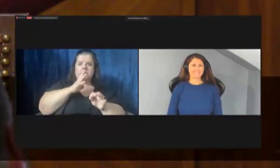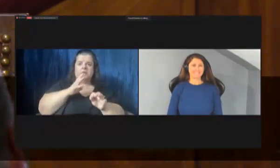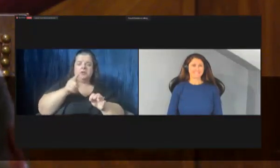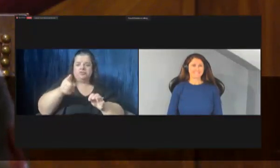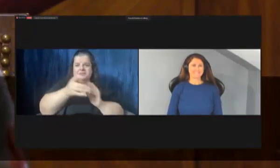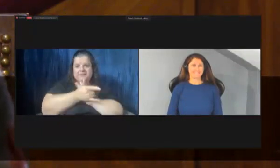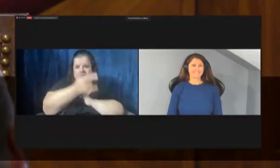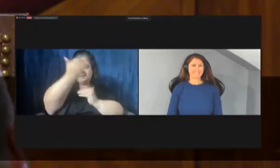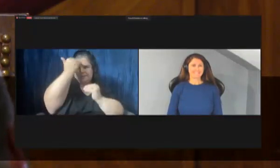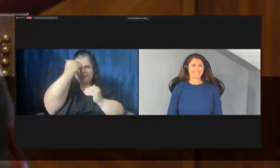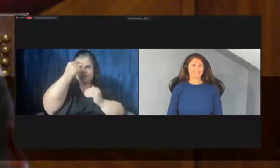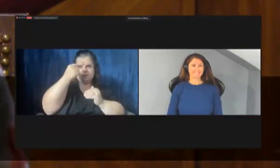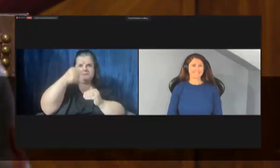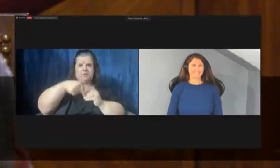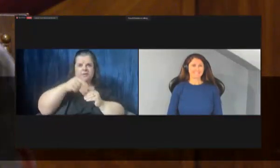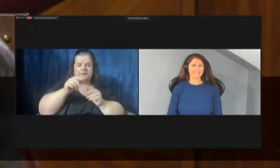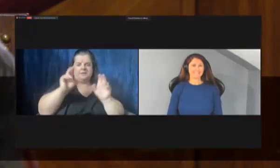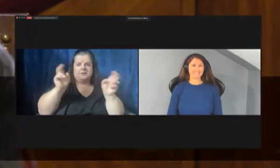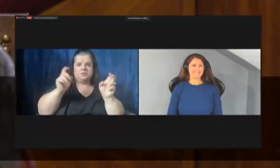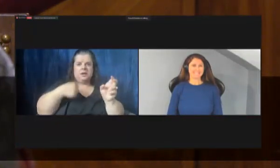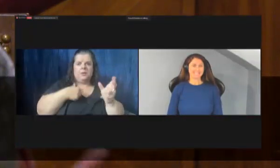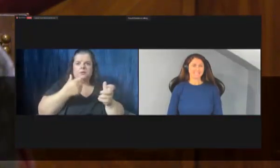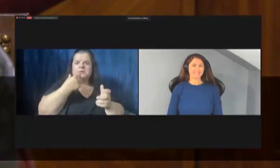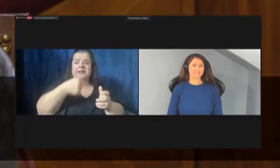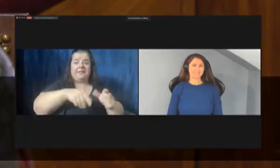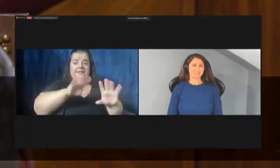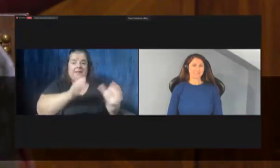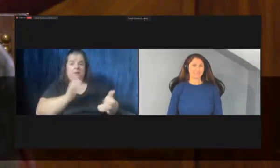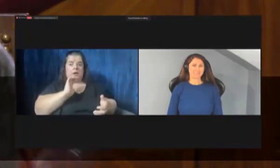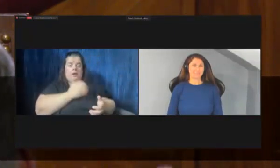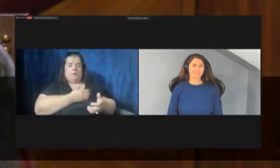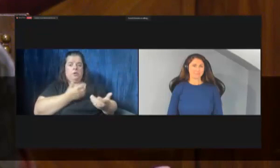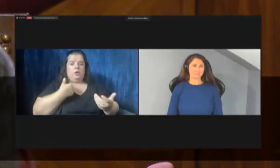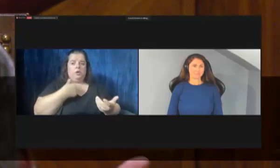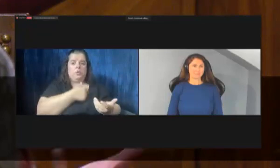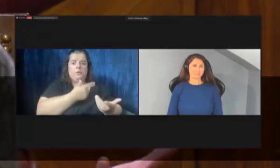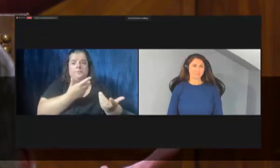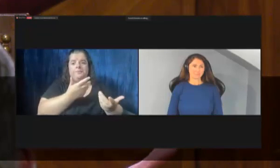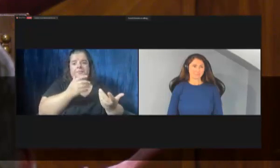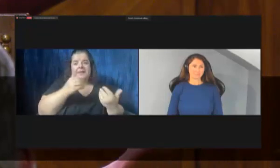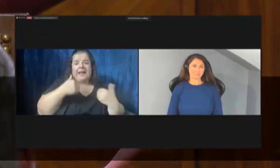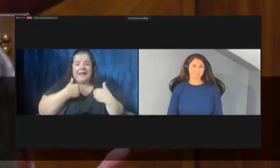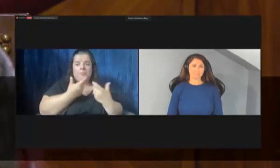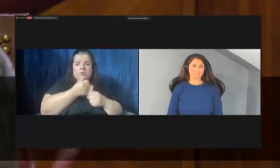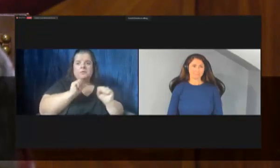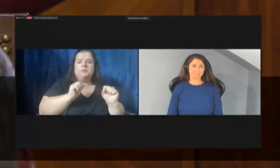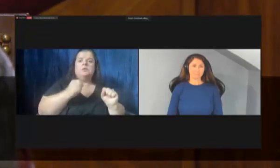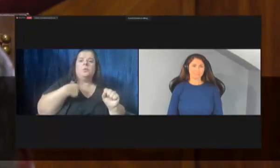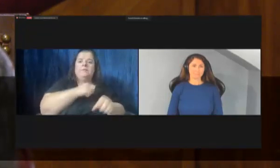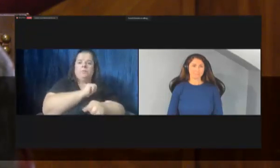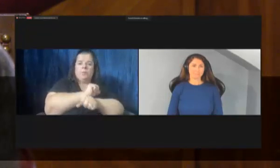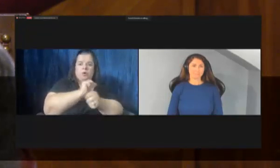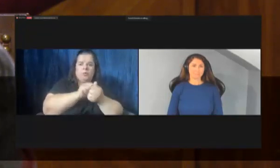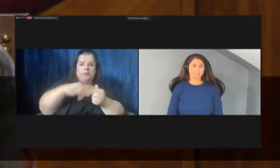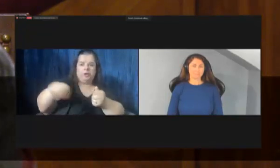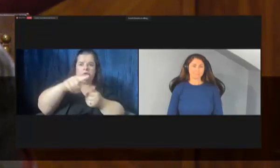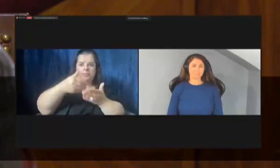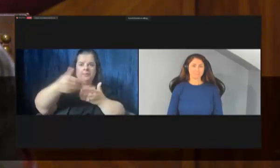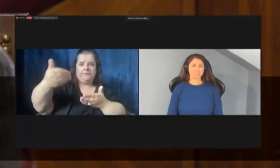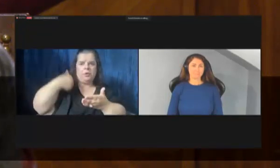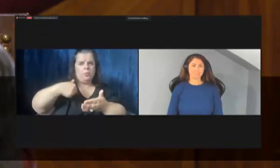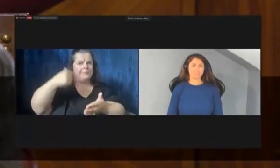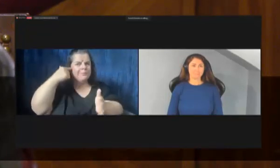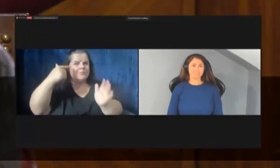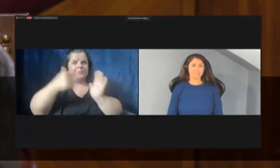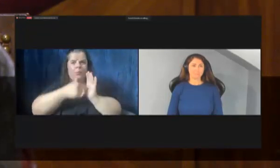issue. But I do want to say, you know, as an organization, we are an animal welfare organization, as I think you all know, we've worked with you before. We acknowledge that deer are overpopulated